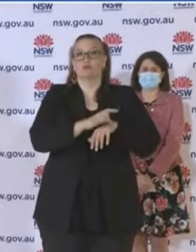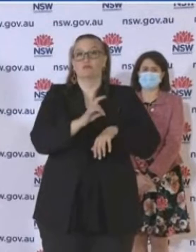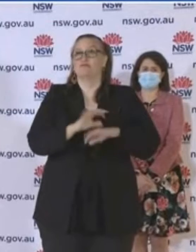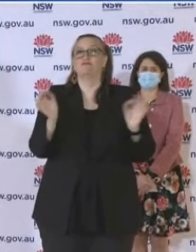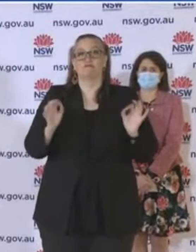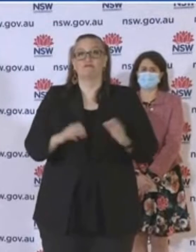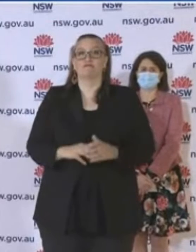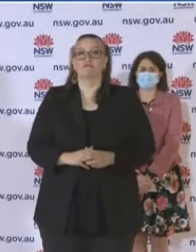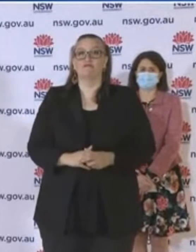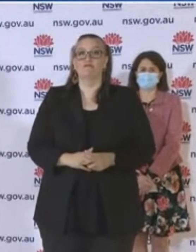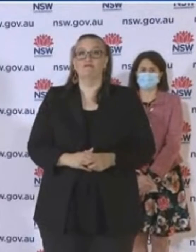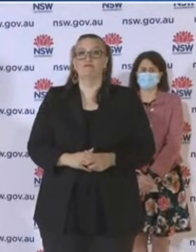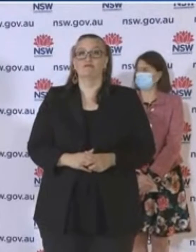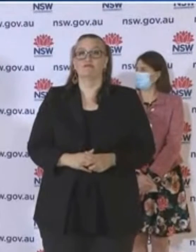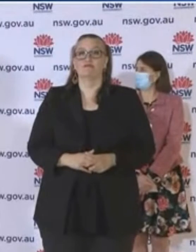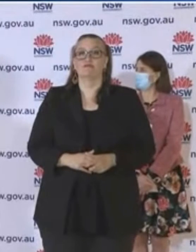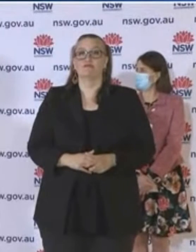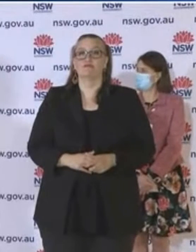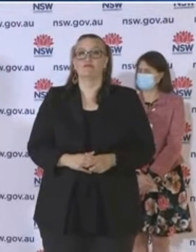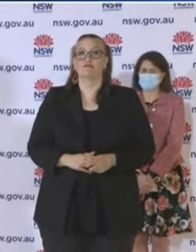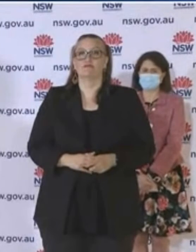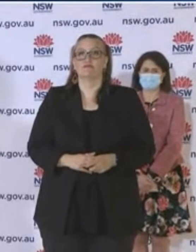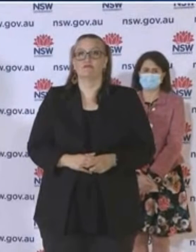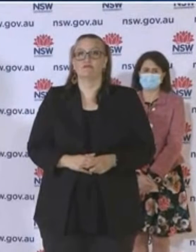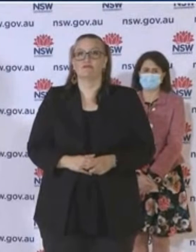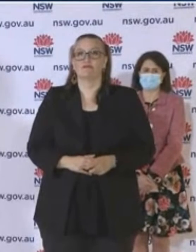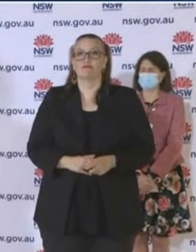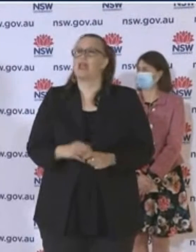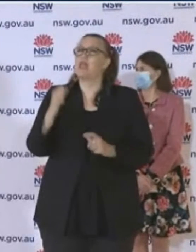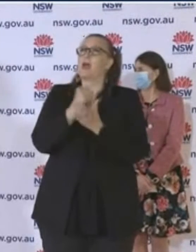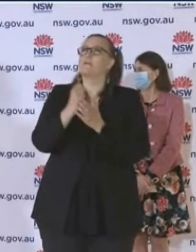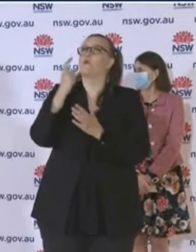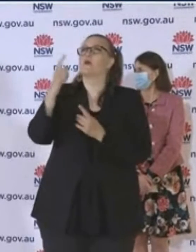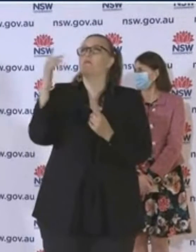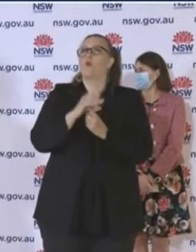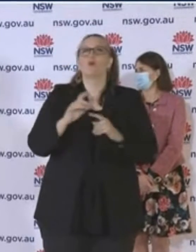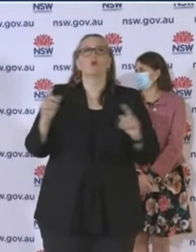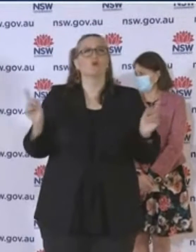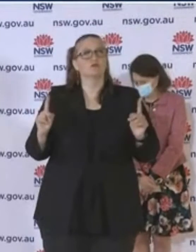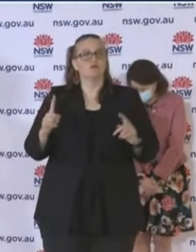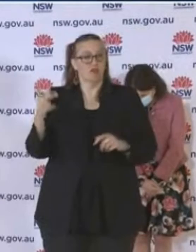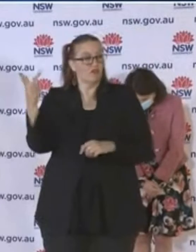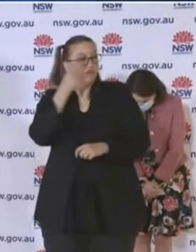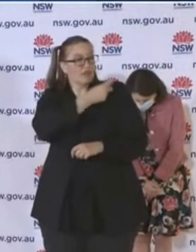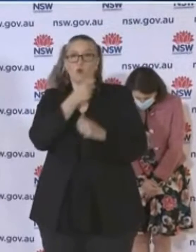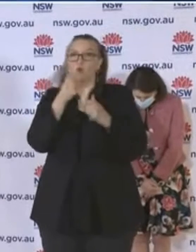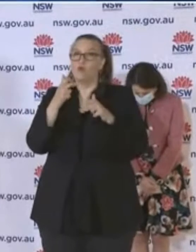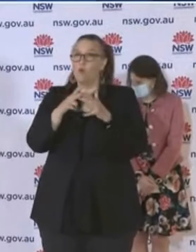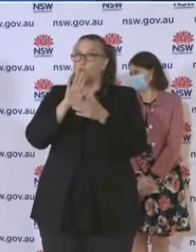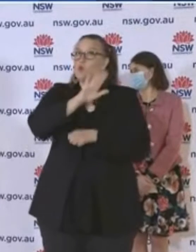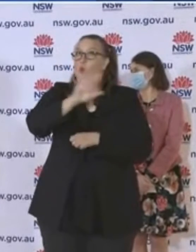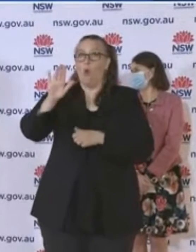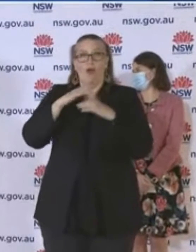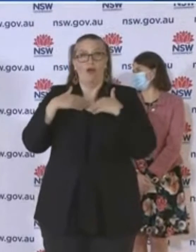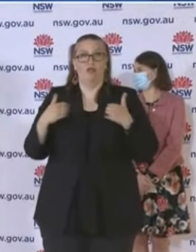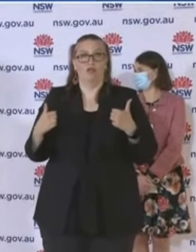really important that vaccinating yourself is important for you and your own health, but we all need to maximise vaccination to protect the people